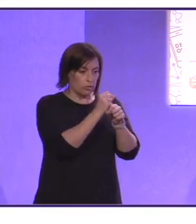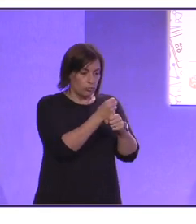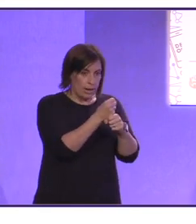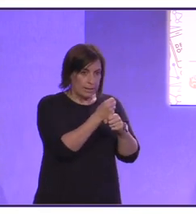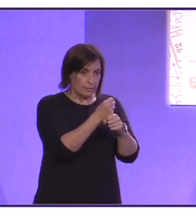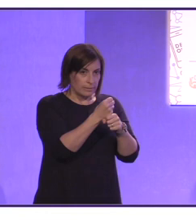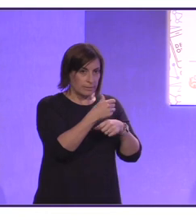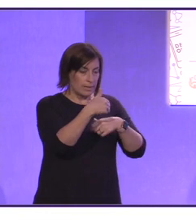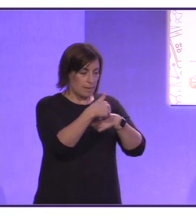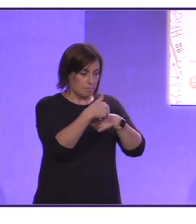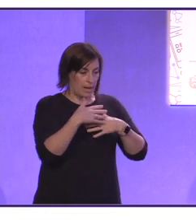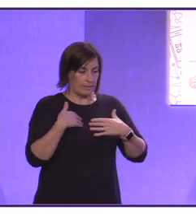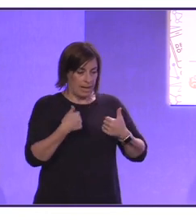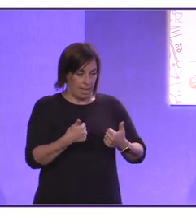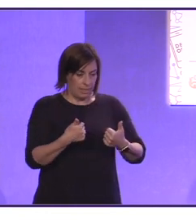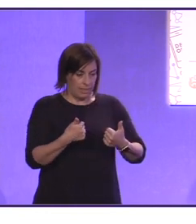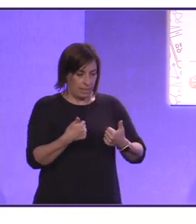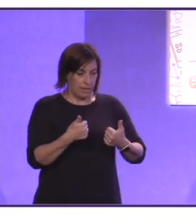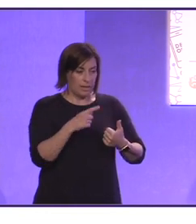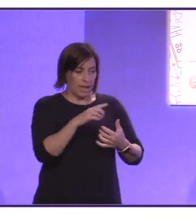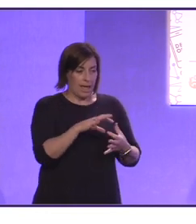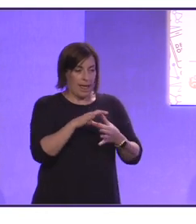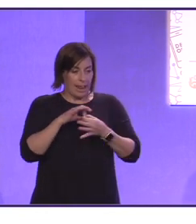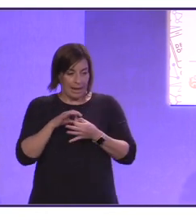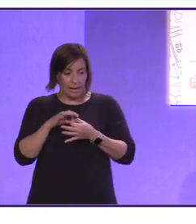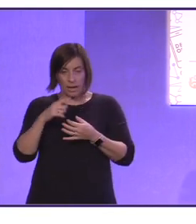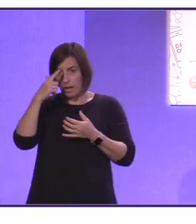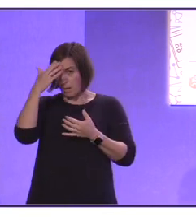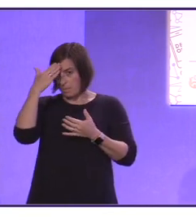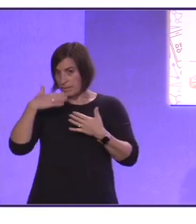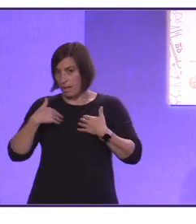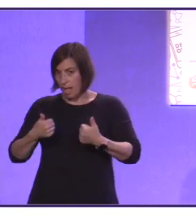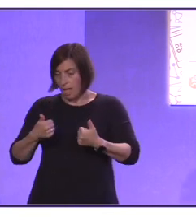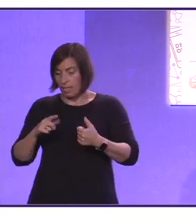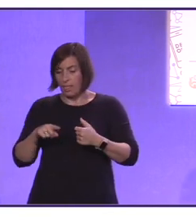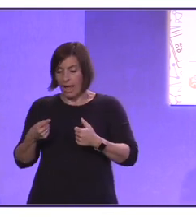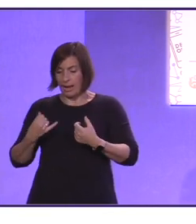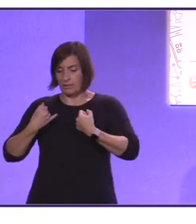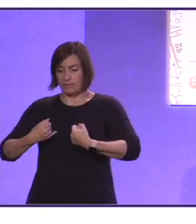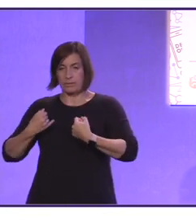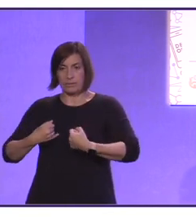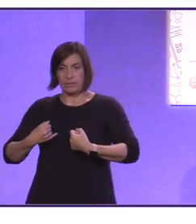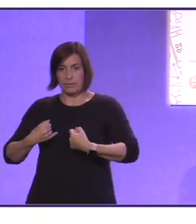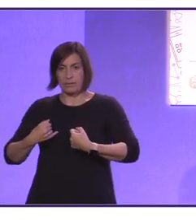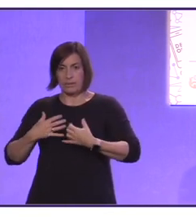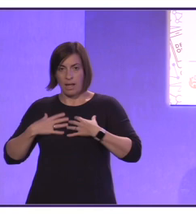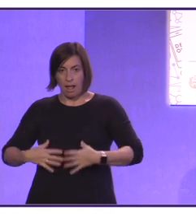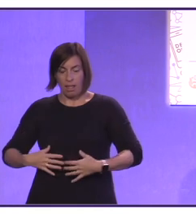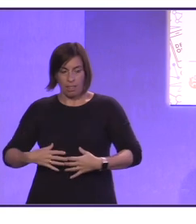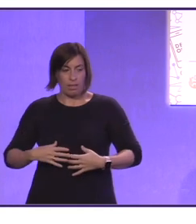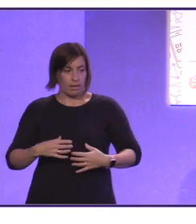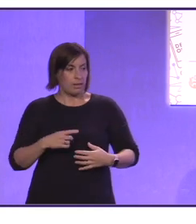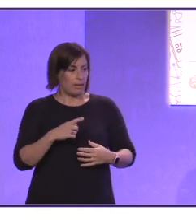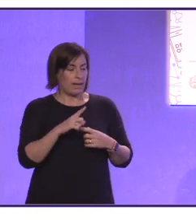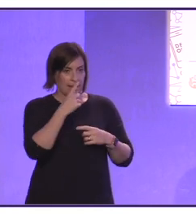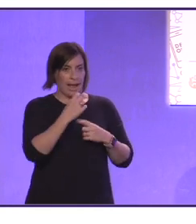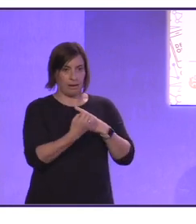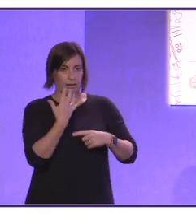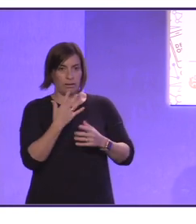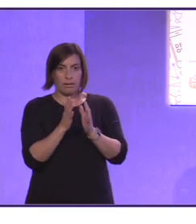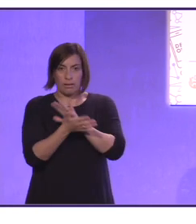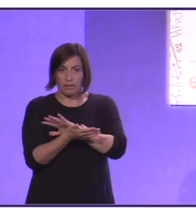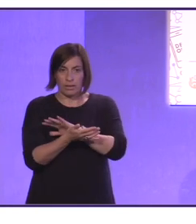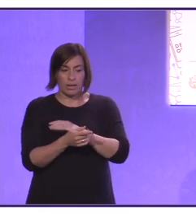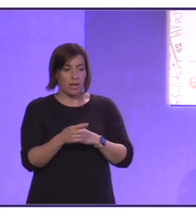impacts health are each associated with poor health and mental health. That was based on a statistical analysis of over 8,000